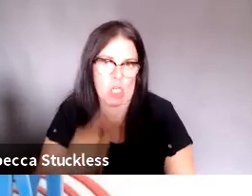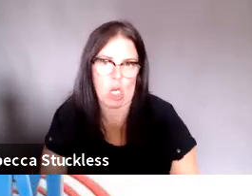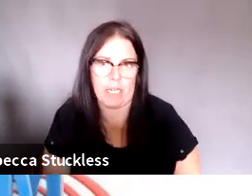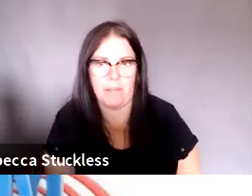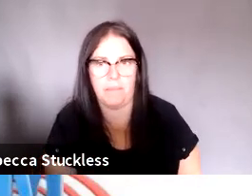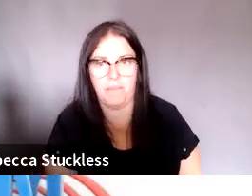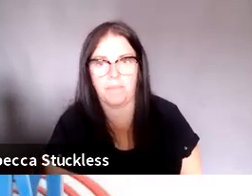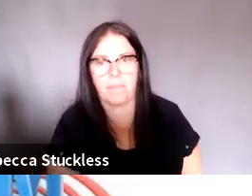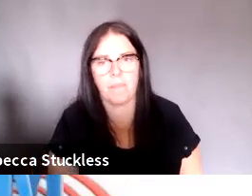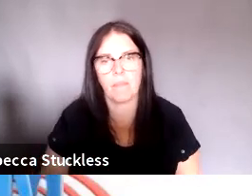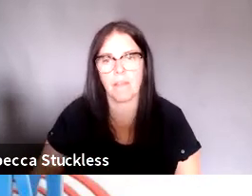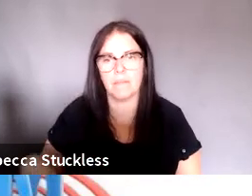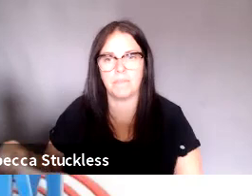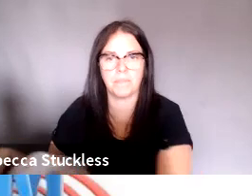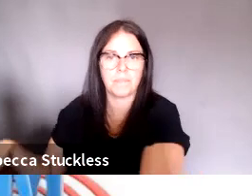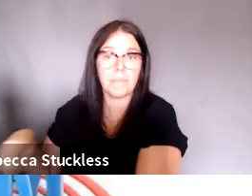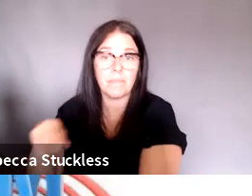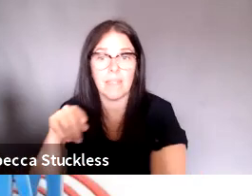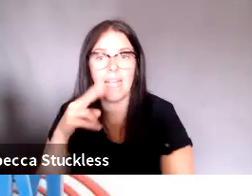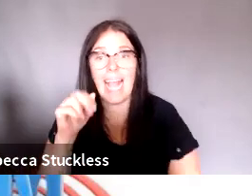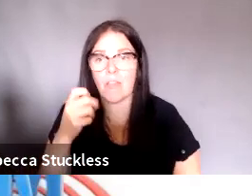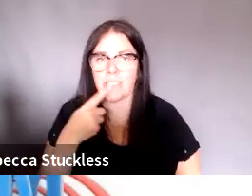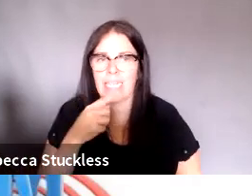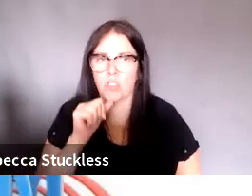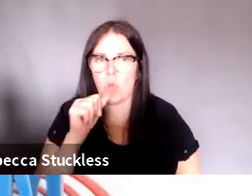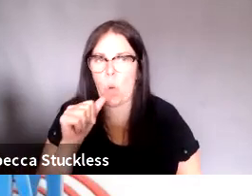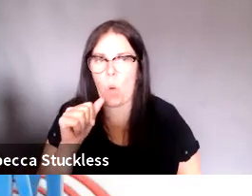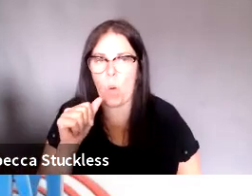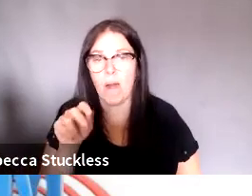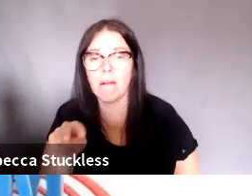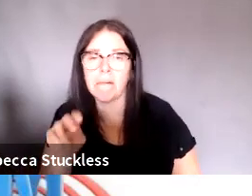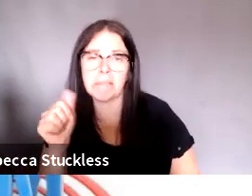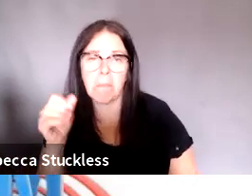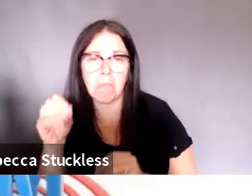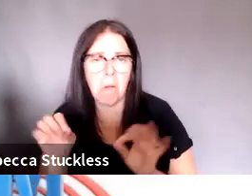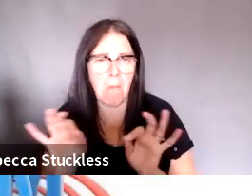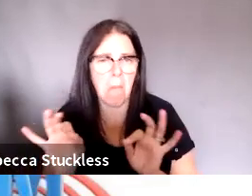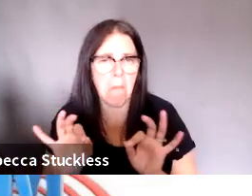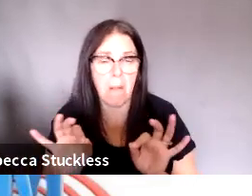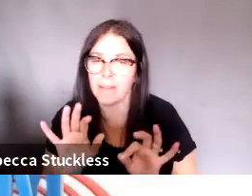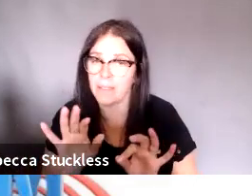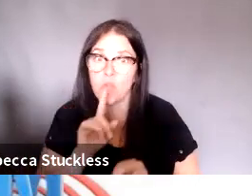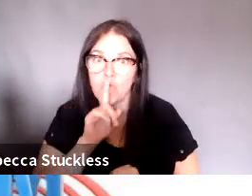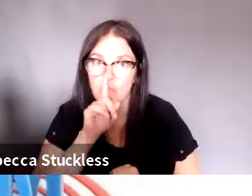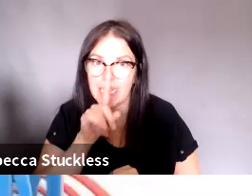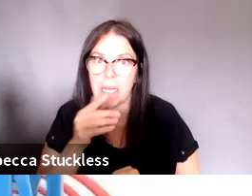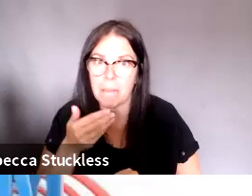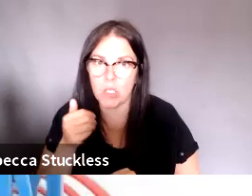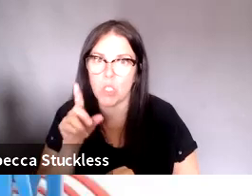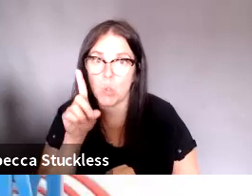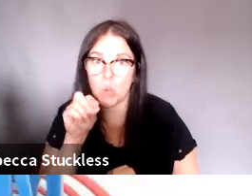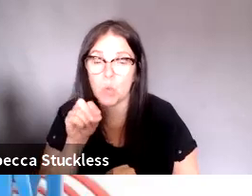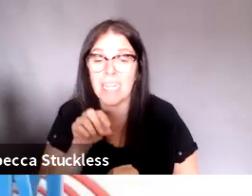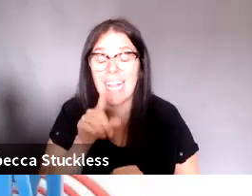Yeah, and Heather says, don't be misled by the 10%. Exactly. because even though it's technically worth 10%, as we know, the ministry does place a lot of